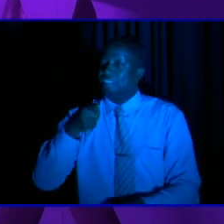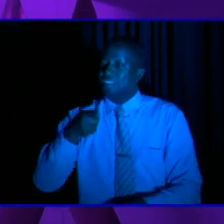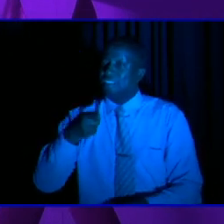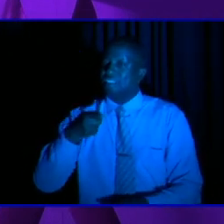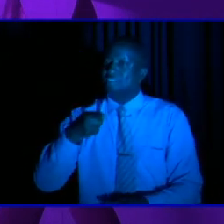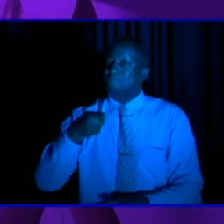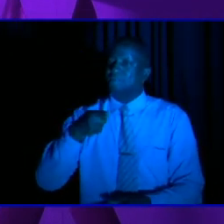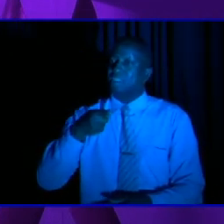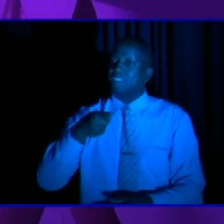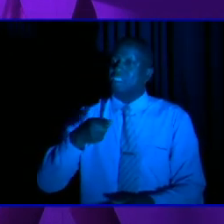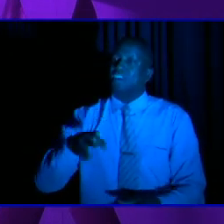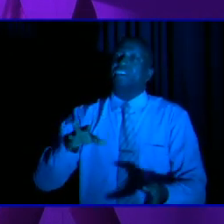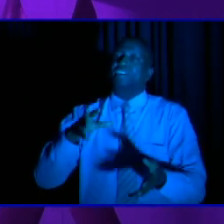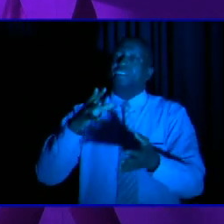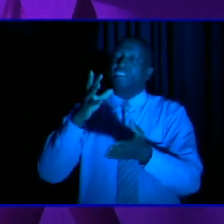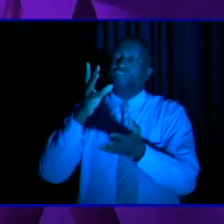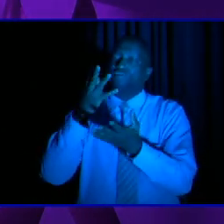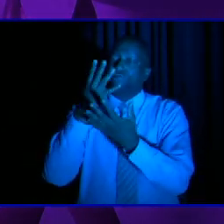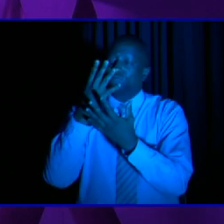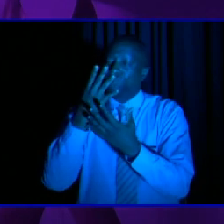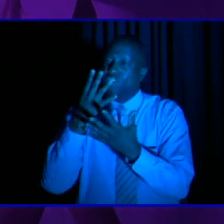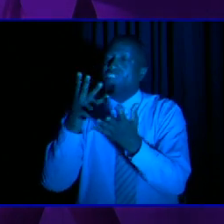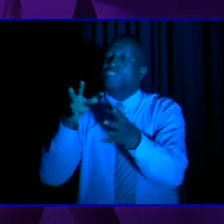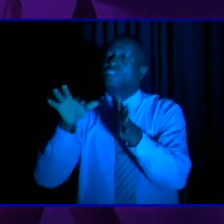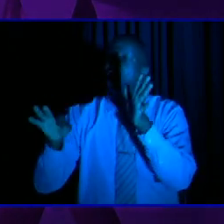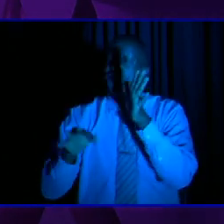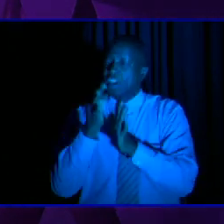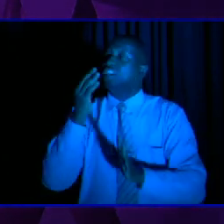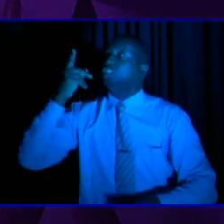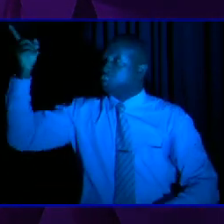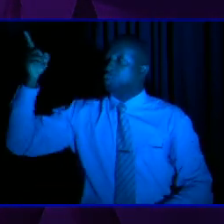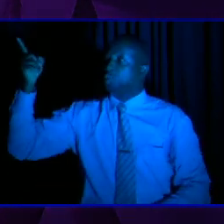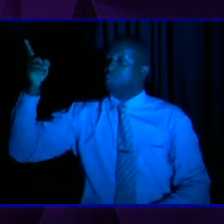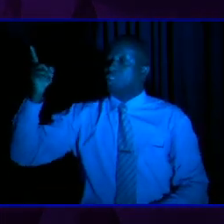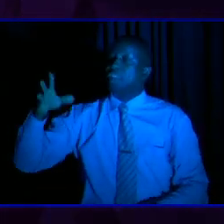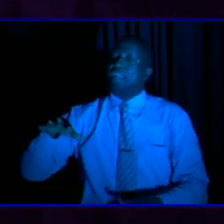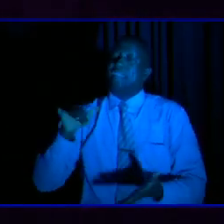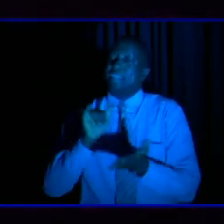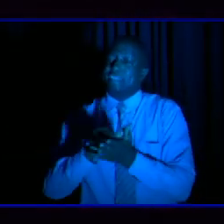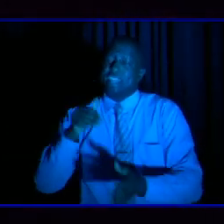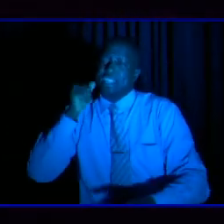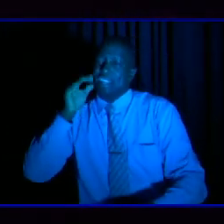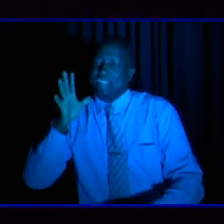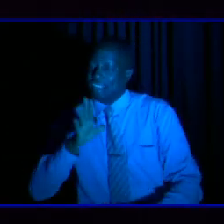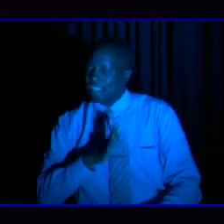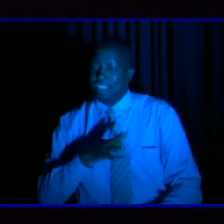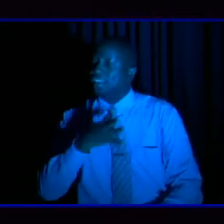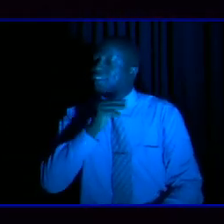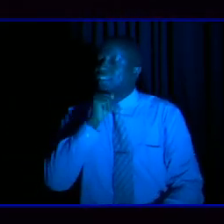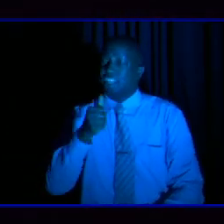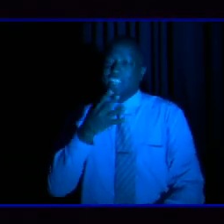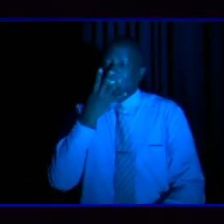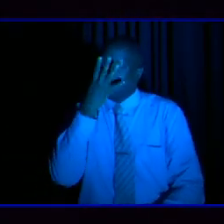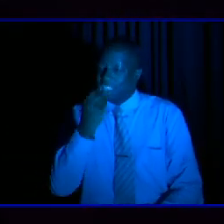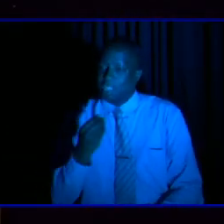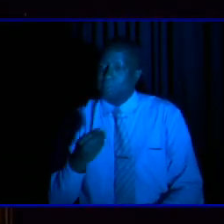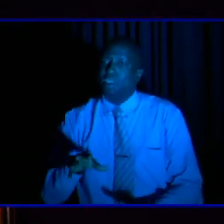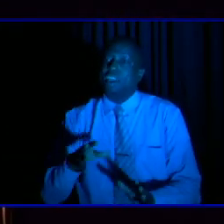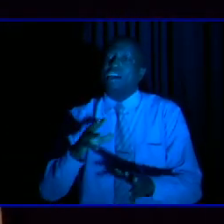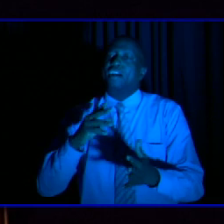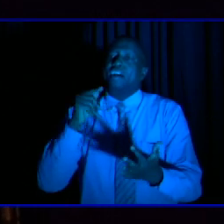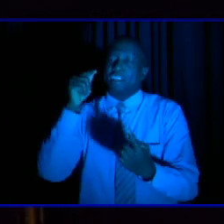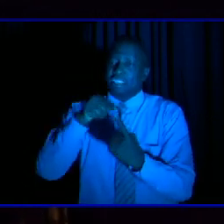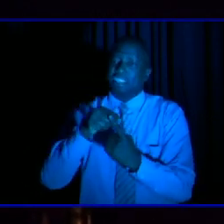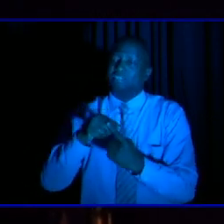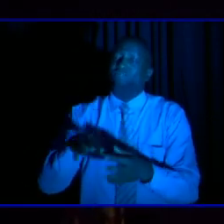tonight until her soul cries out to you. I'm asking you, Abba Father, that you use this night in the